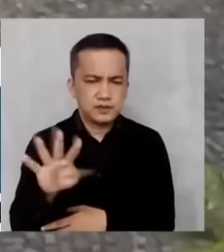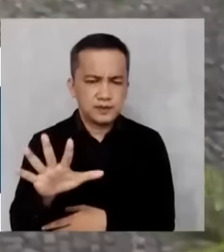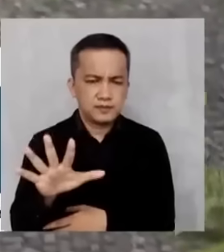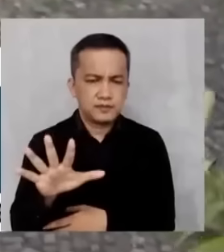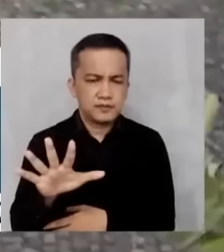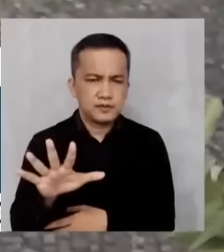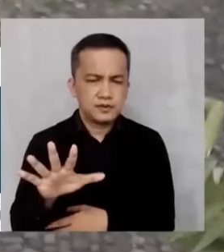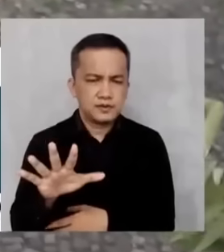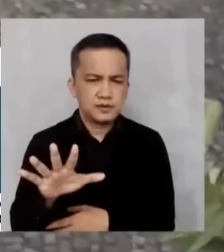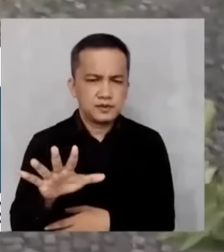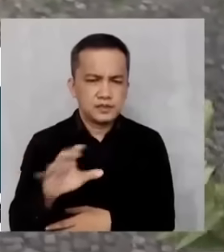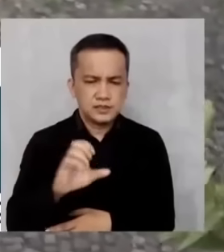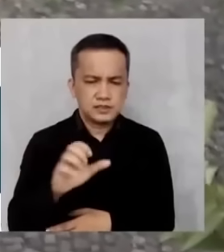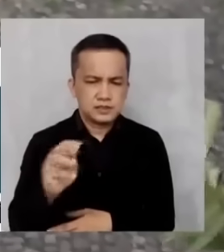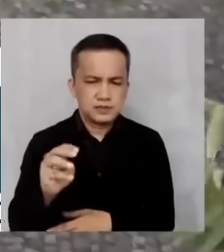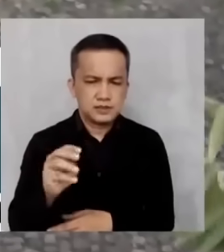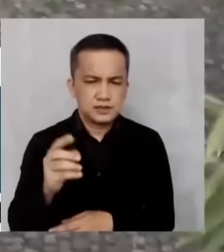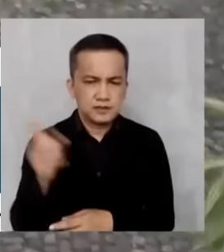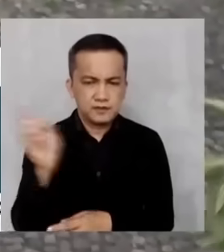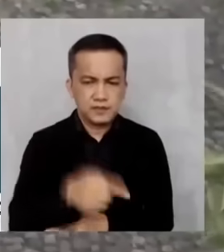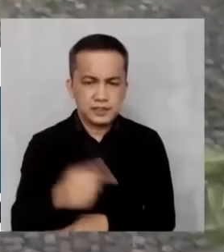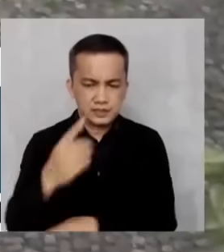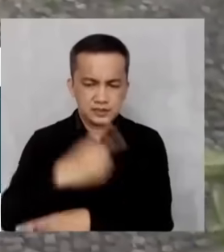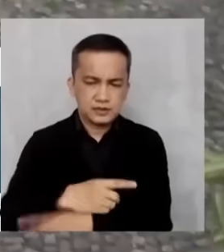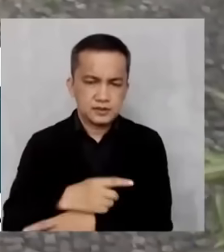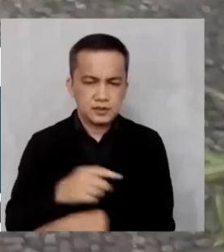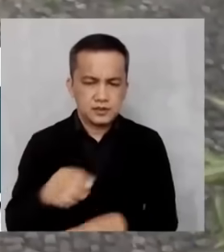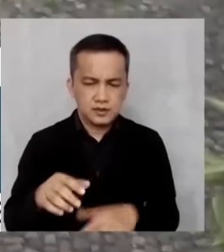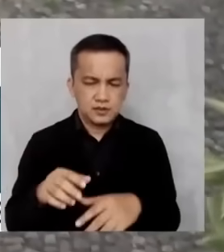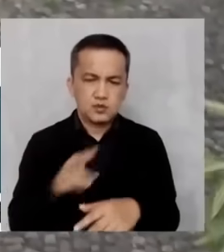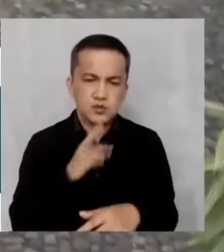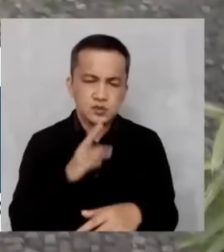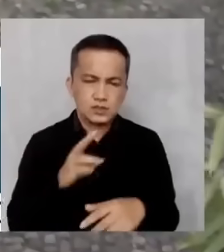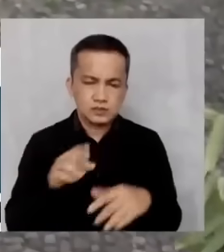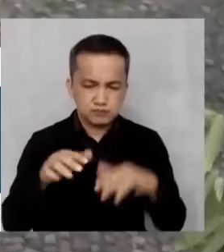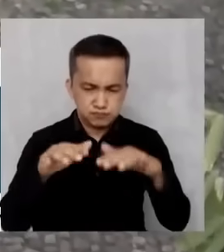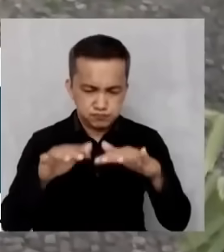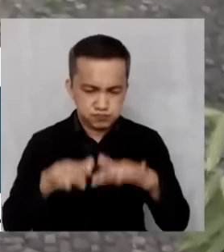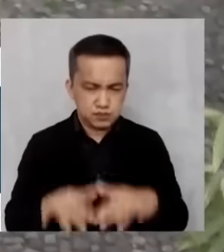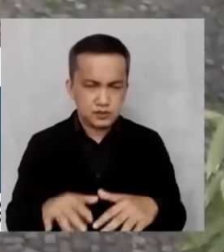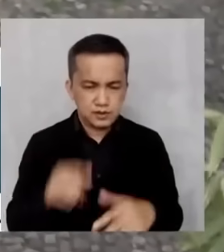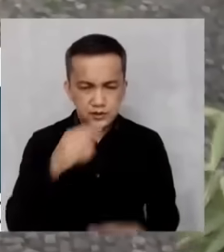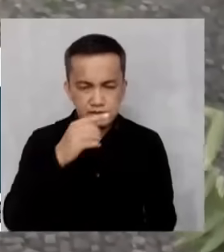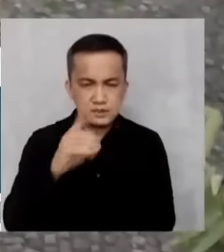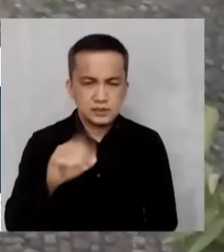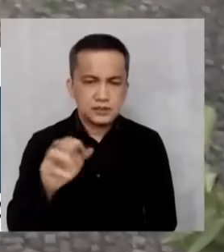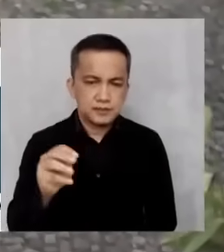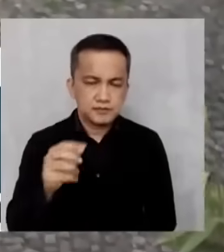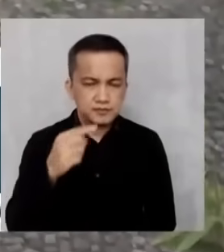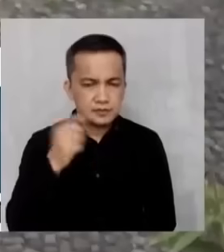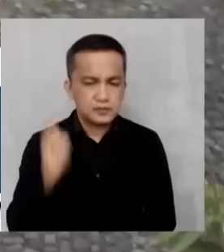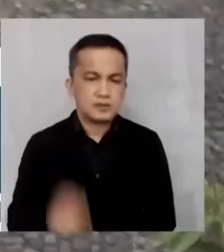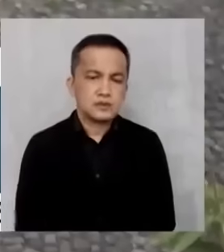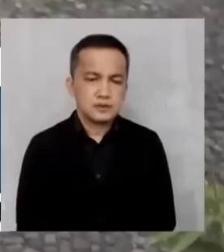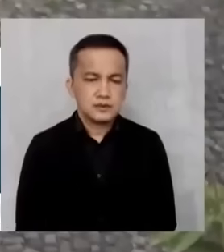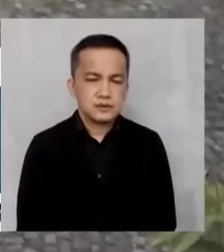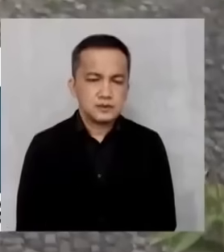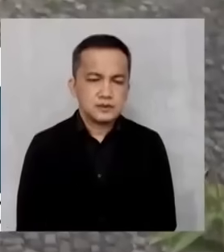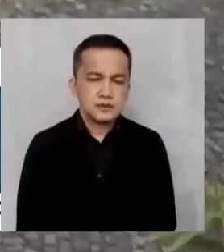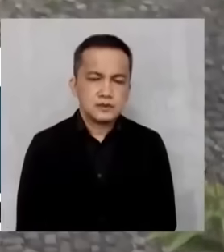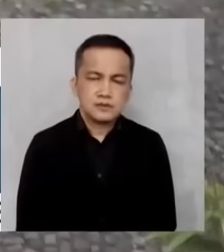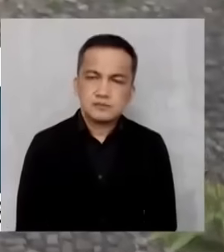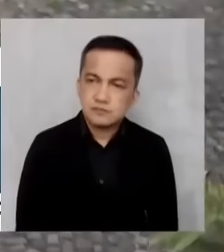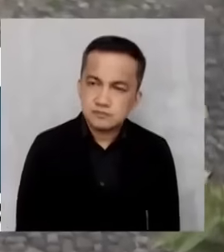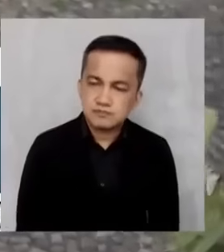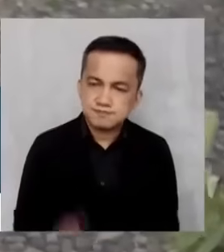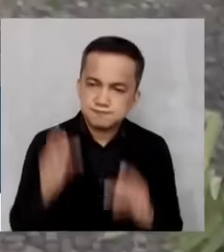35 to 45 centimeter per day yung pagbaba ng Angat Dam. But dahil nga... Richard?